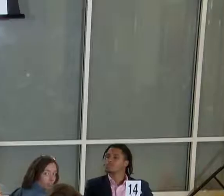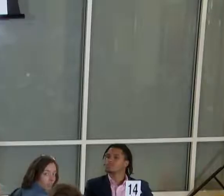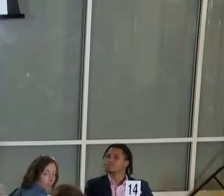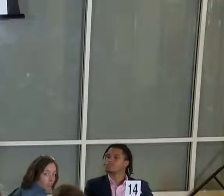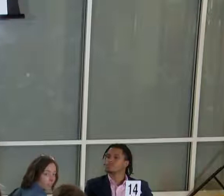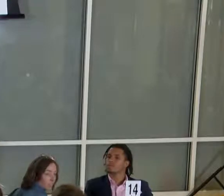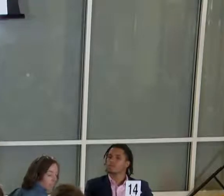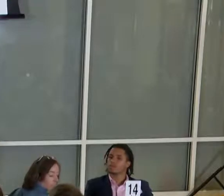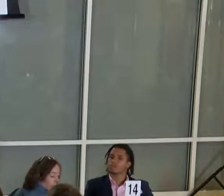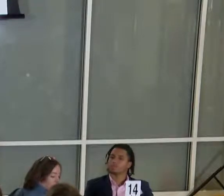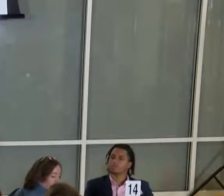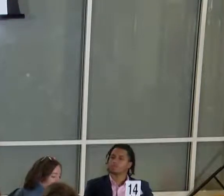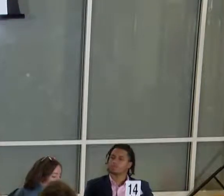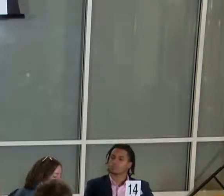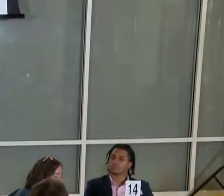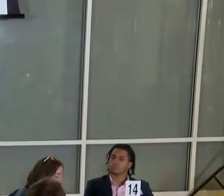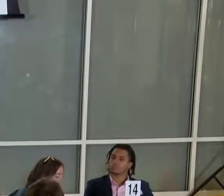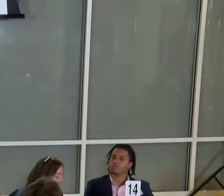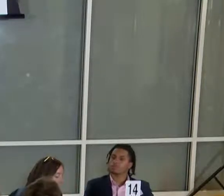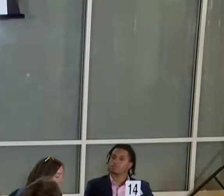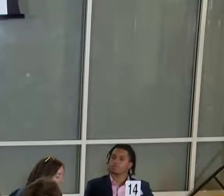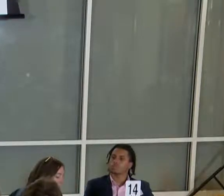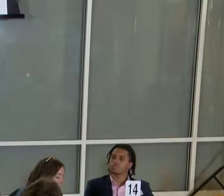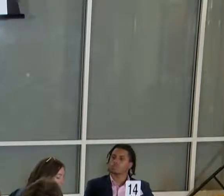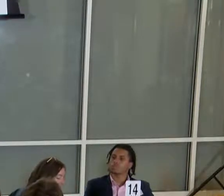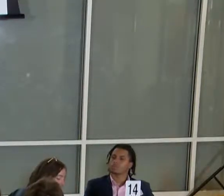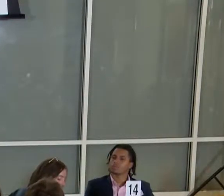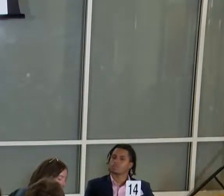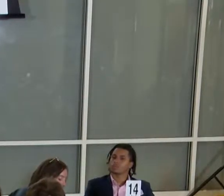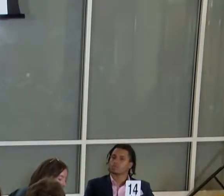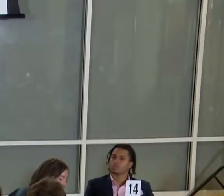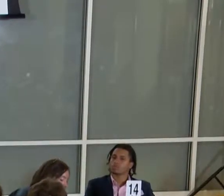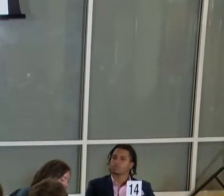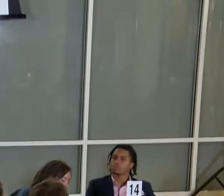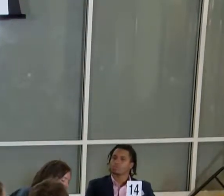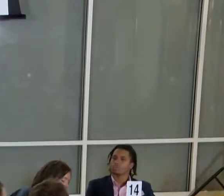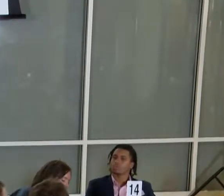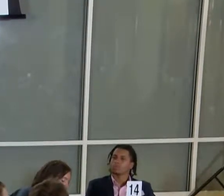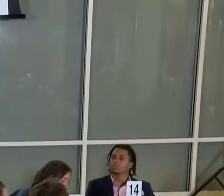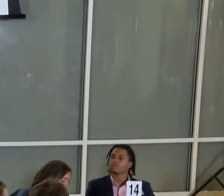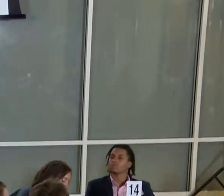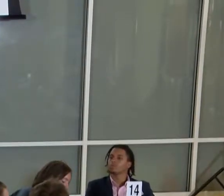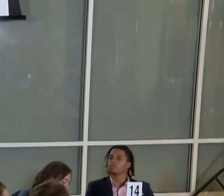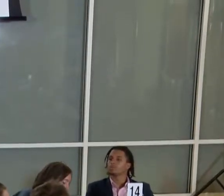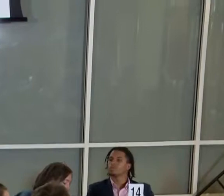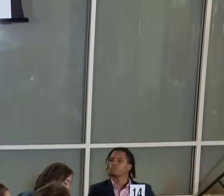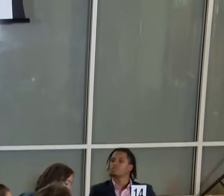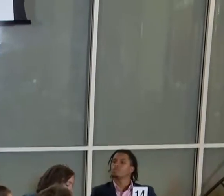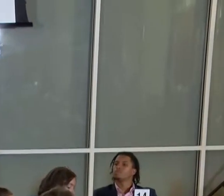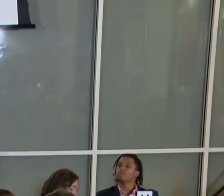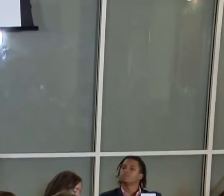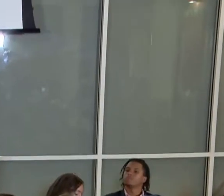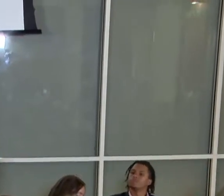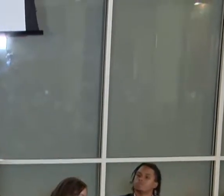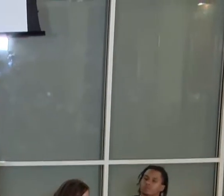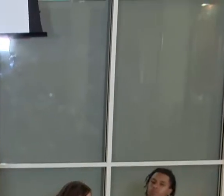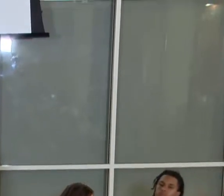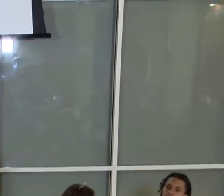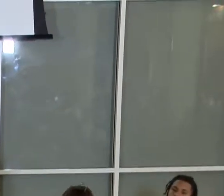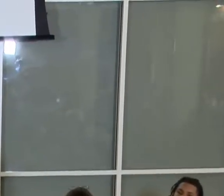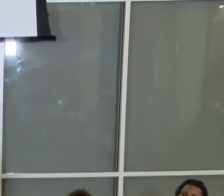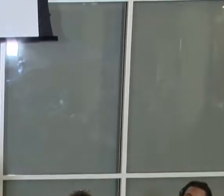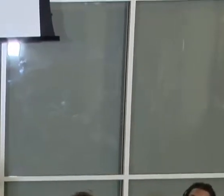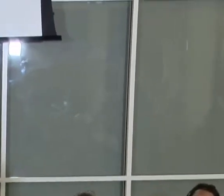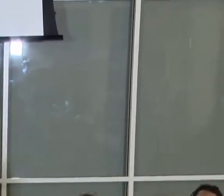Good evening, everybody. My name is Tomas Talamante, and I'm the Deputy Chief of Staff to Mayor Muriel Bowser. I'm very excited to welcome you to this evening's